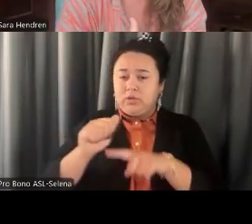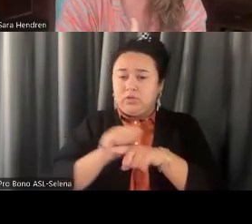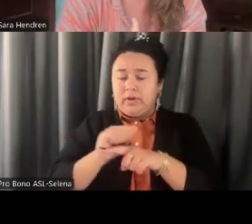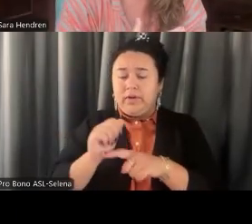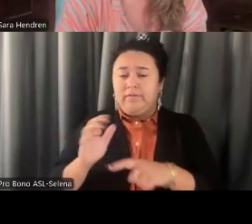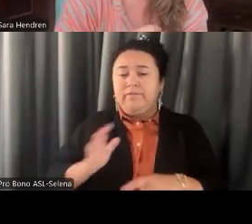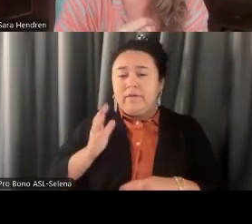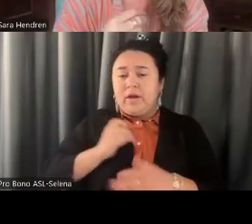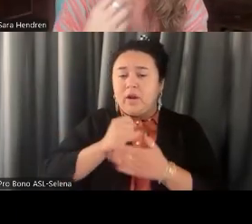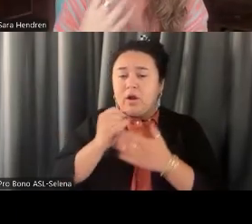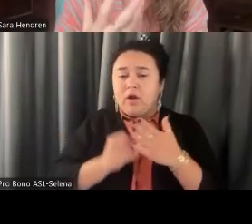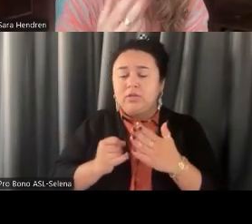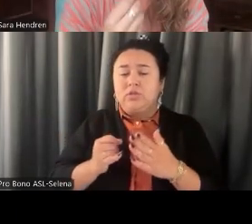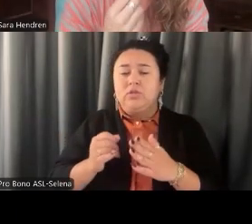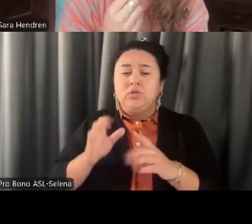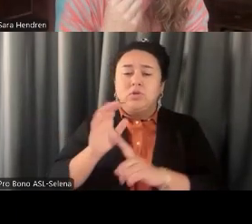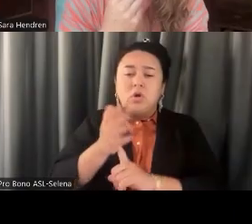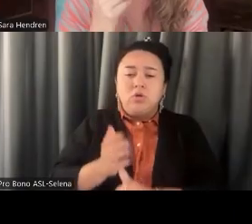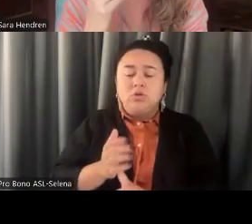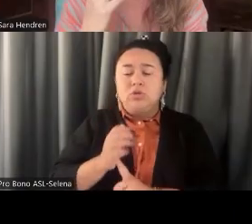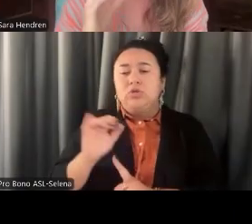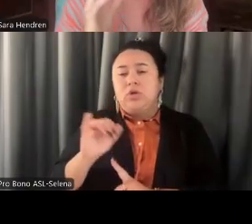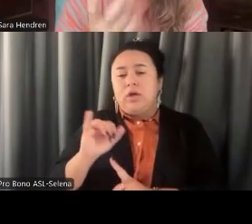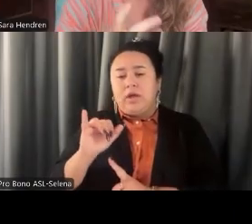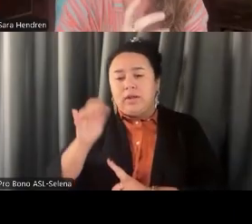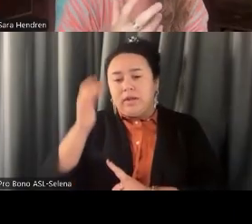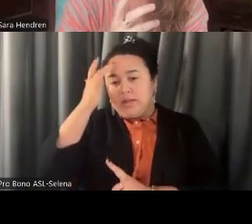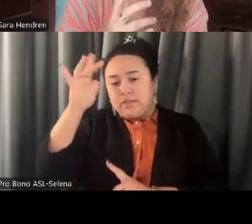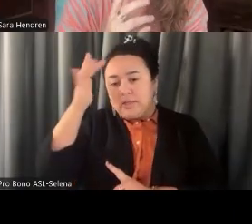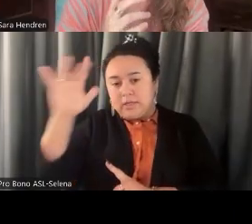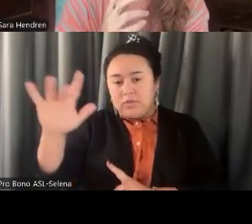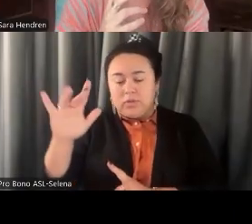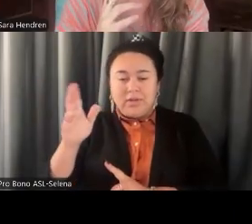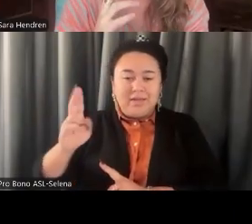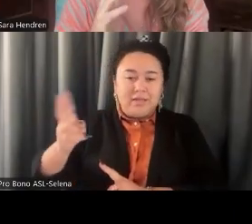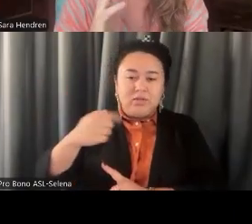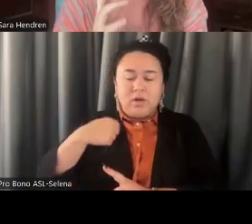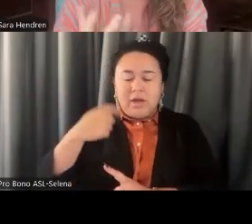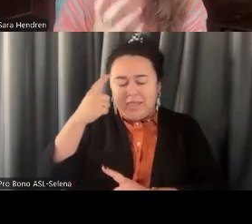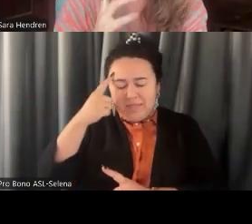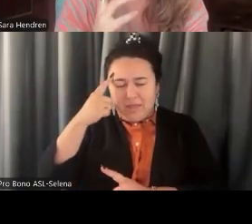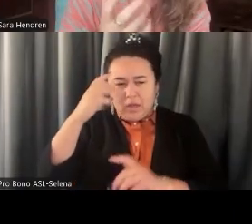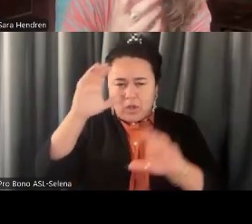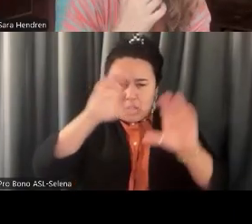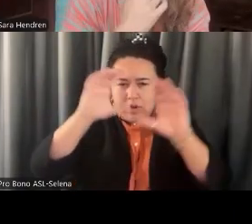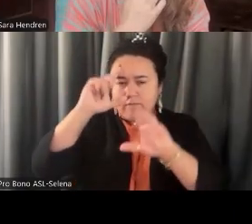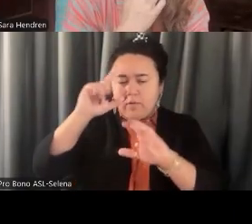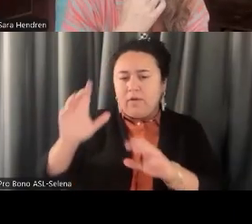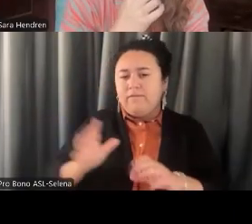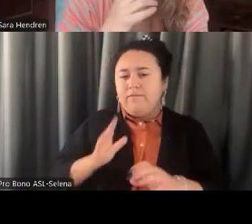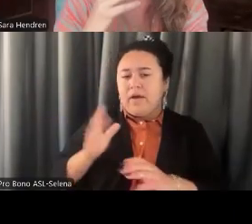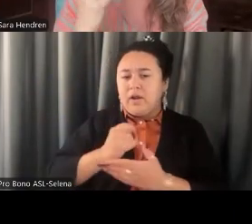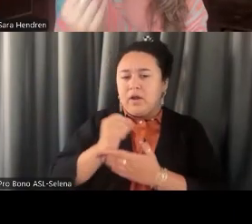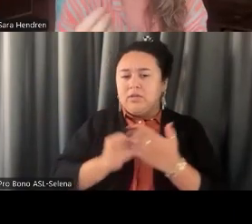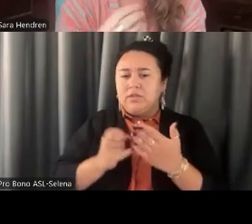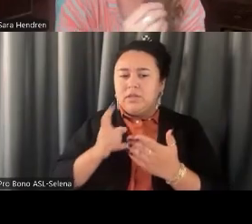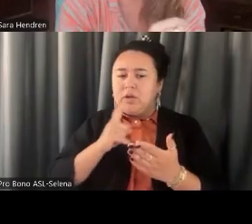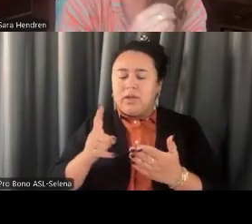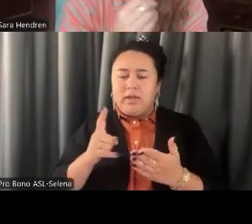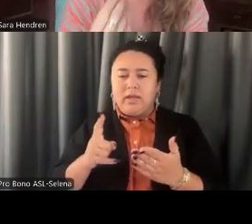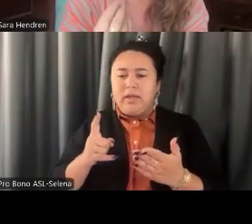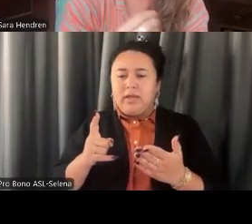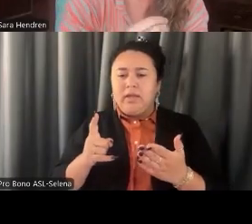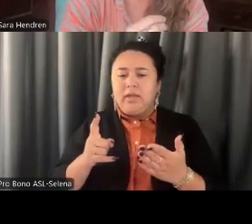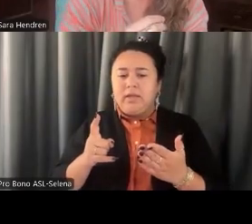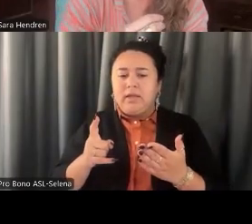intellectual history. And I went looking for the kind of forms of fine arts that would sort of do justice to both expressive